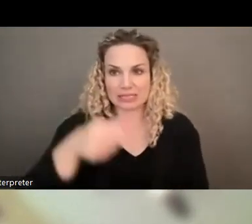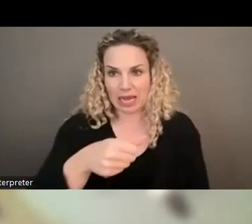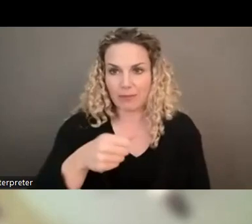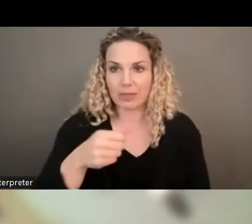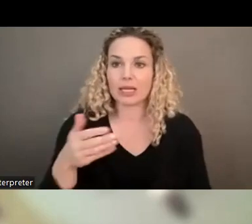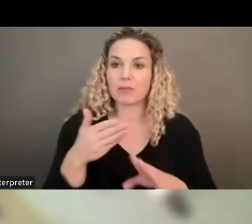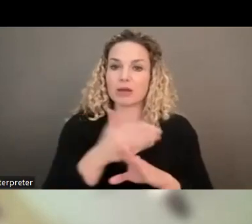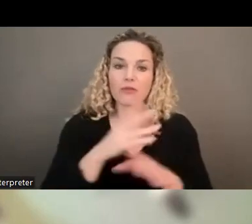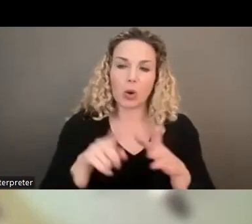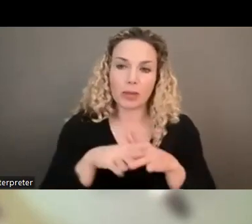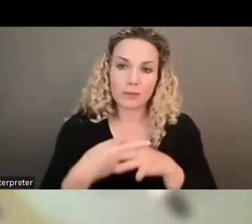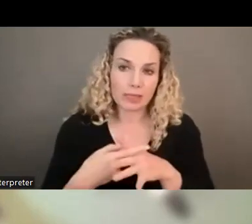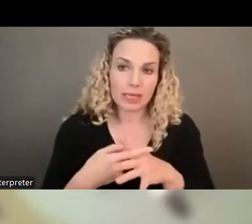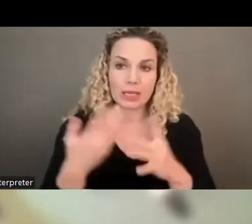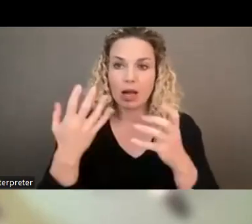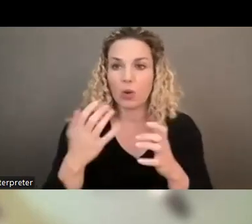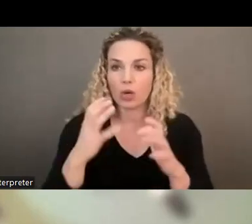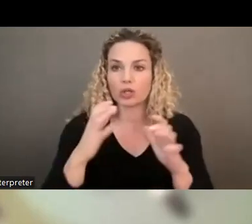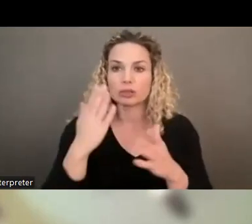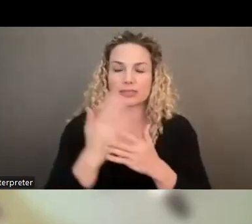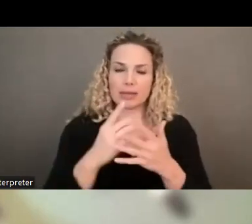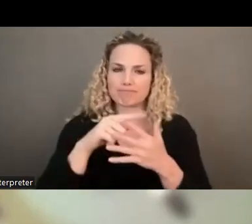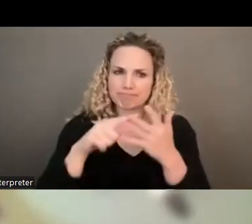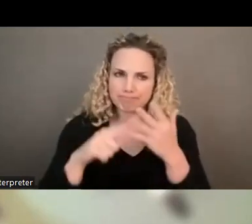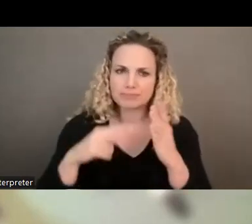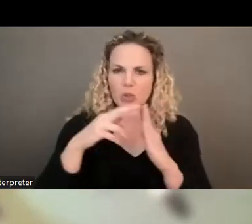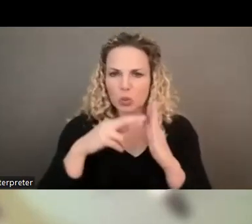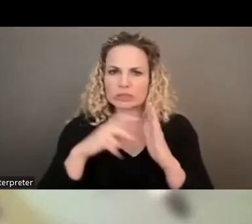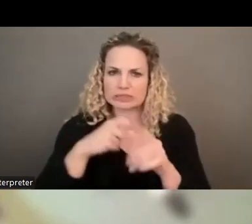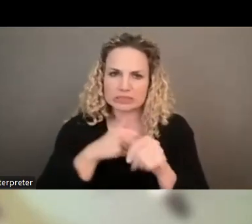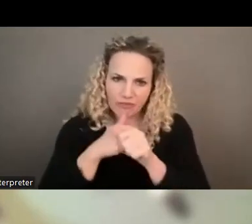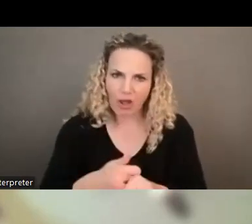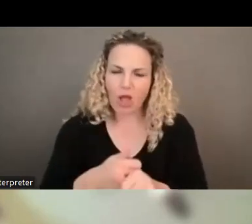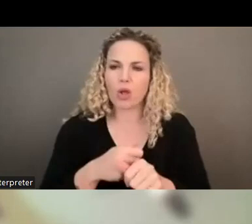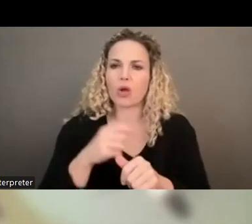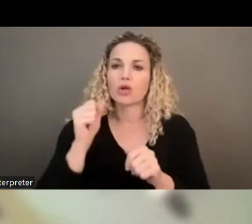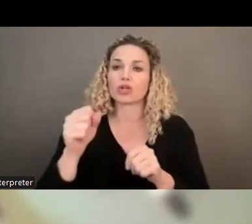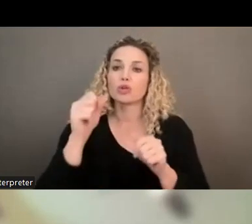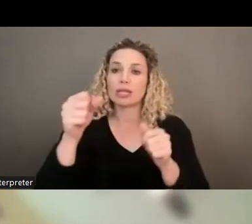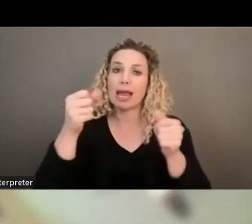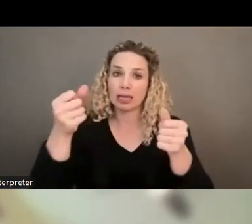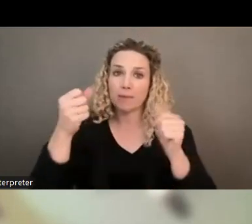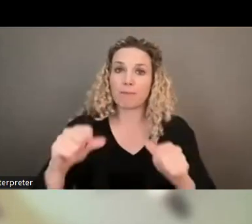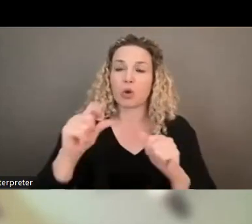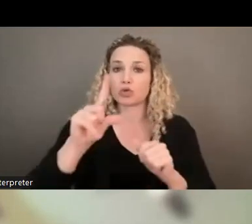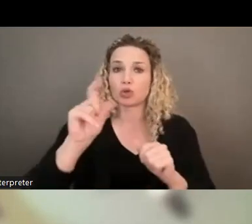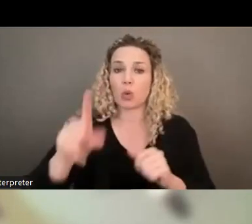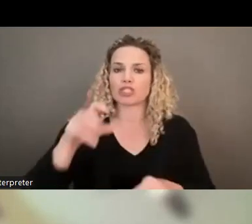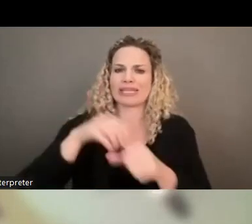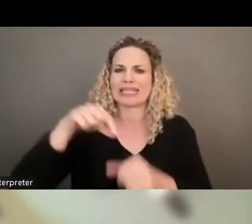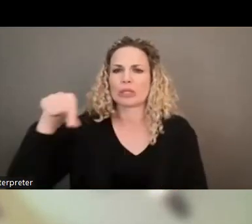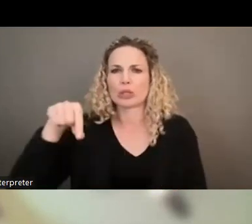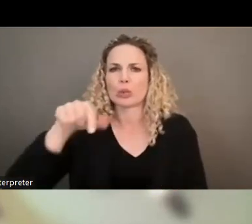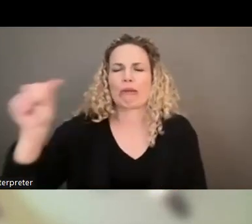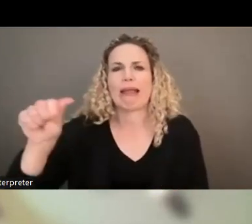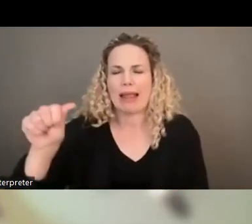begin, I also want to do some housekeeping. You can pose questions in the Q&A, and